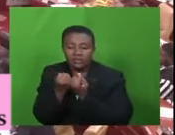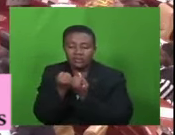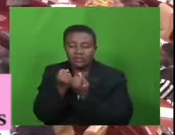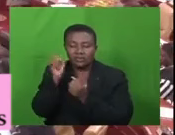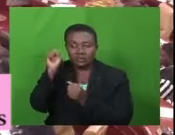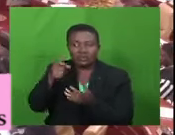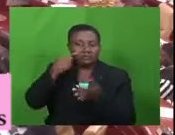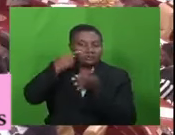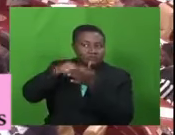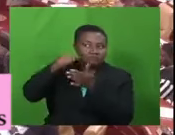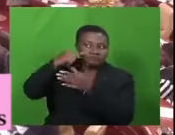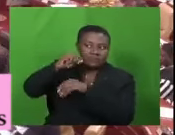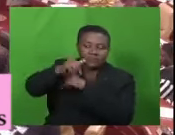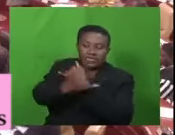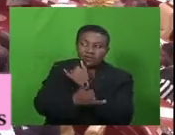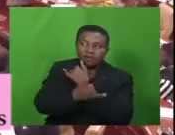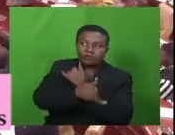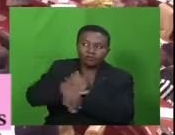country.